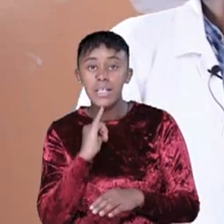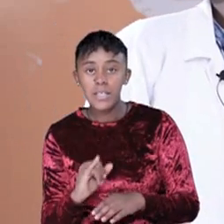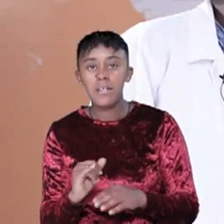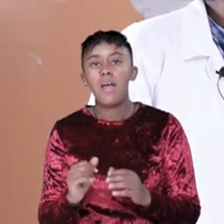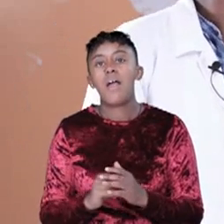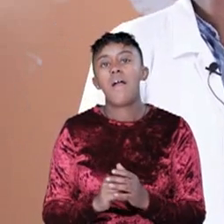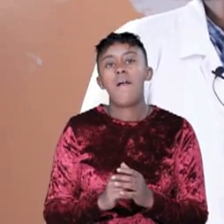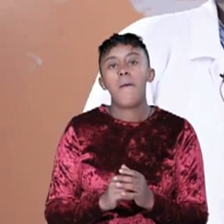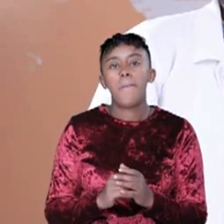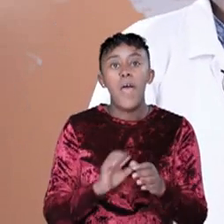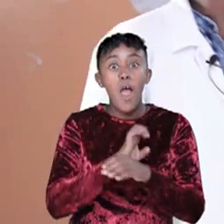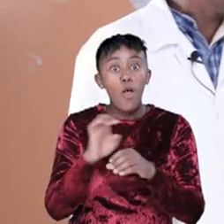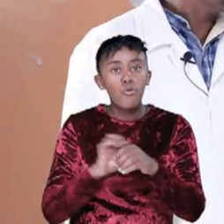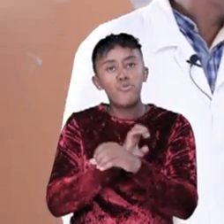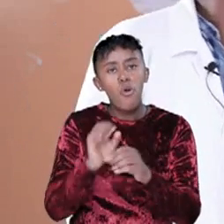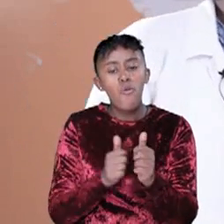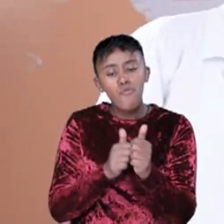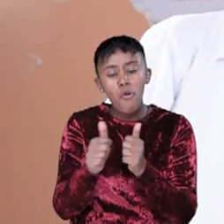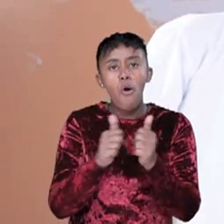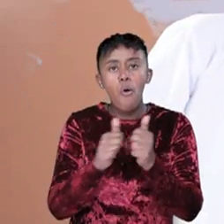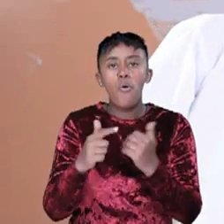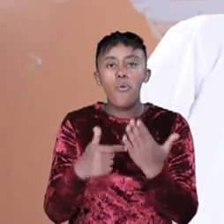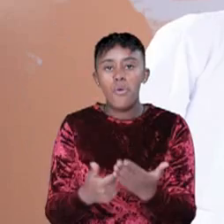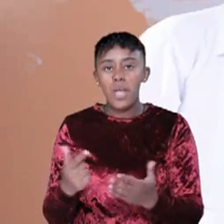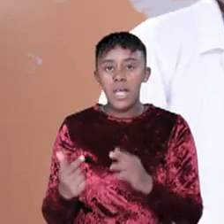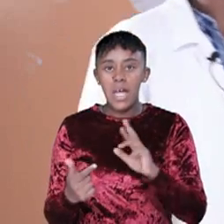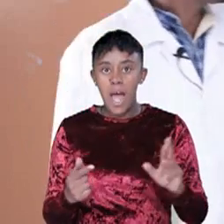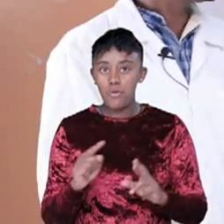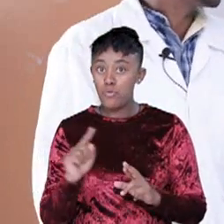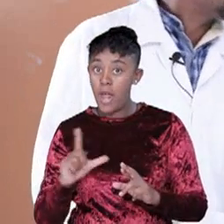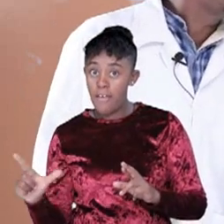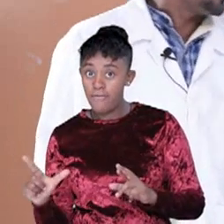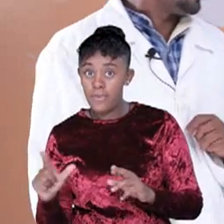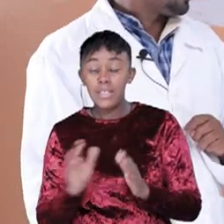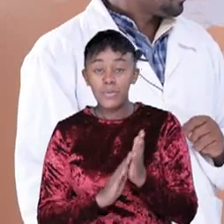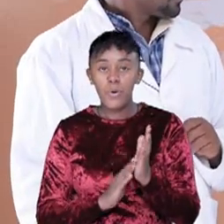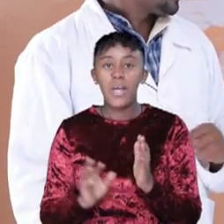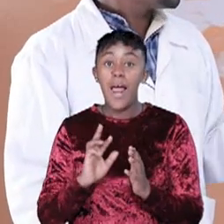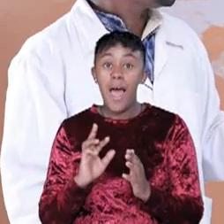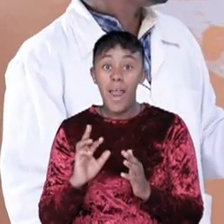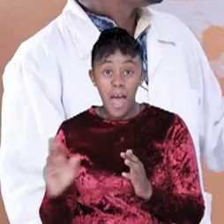is electron flow such type from right to left to the cathode.